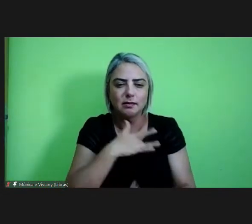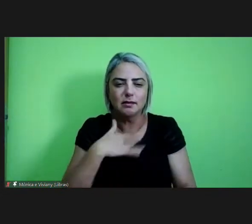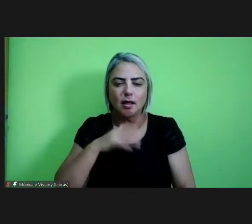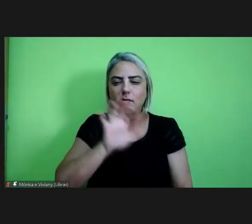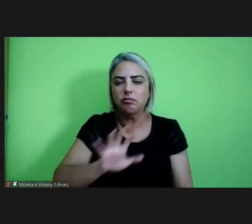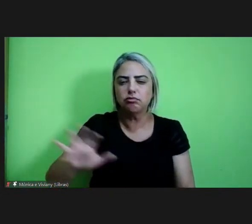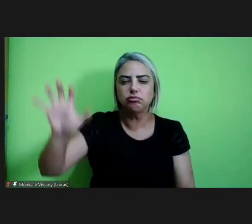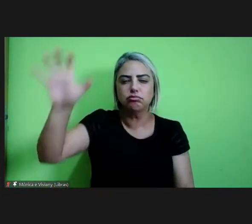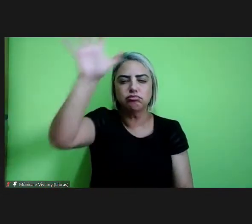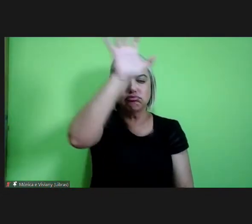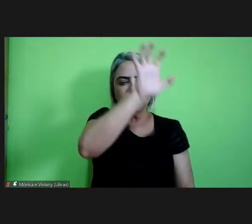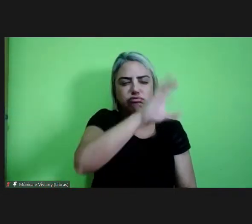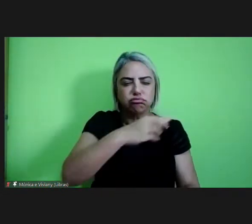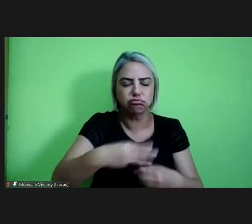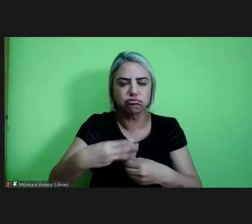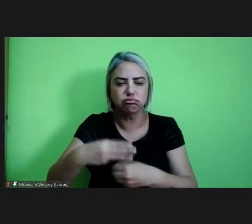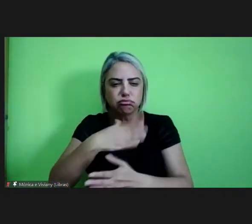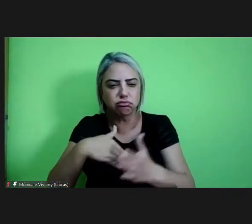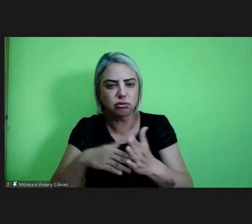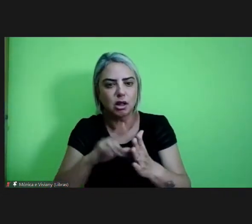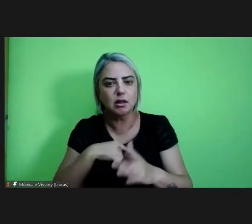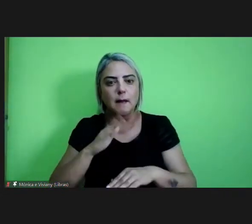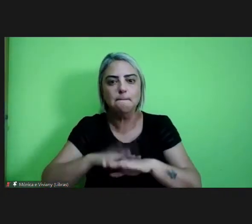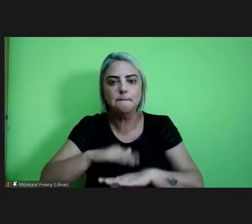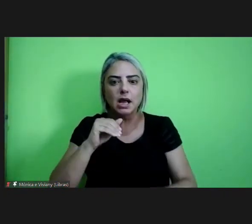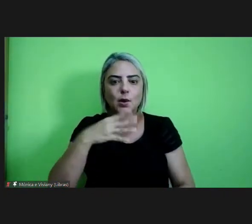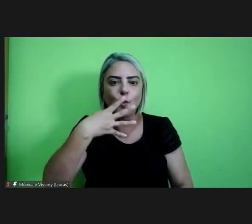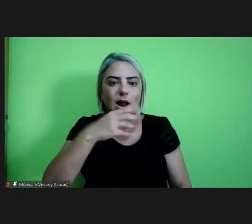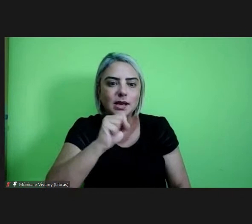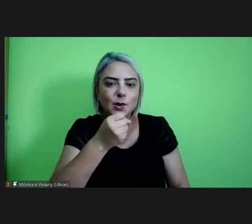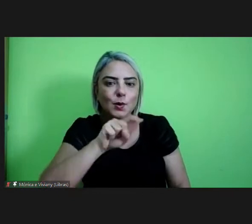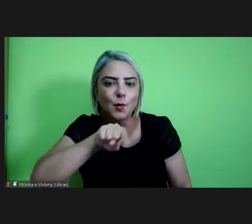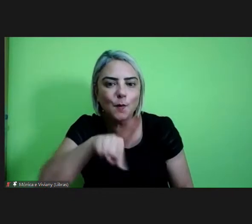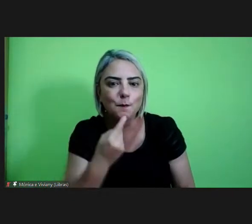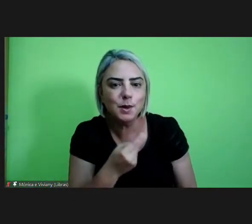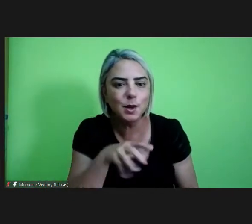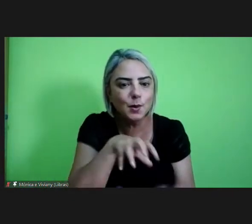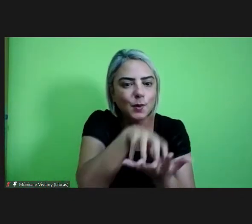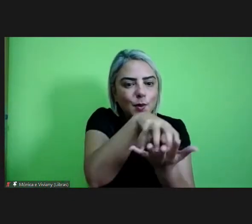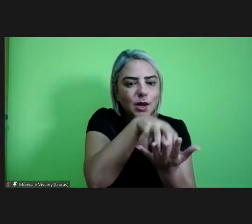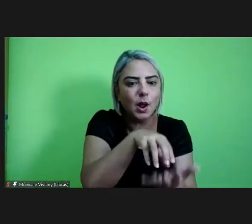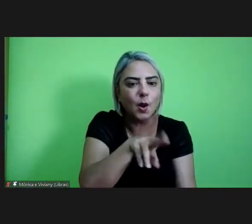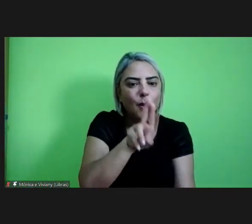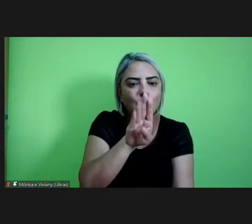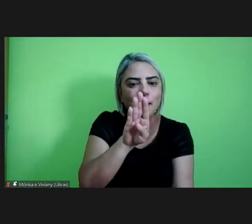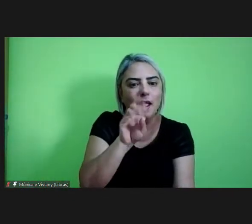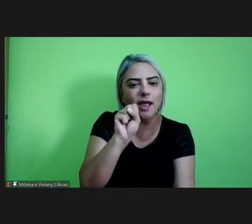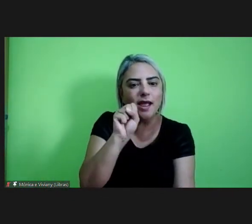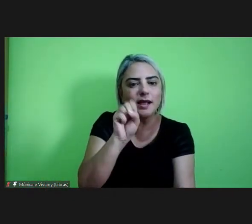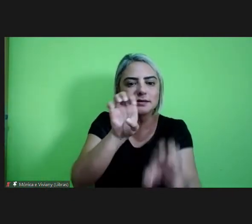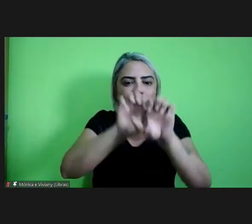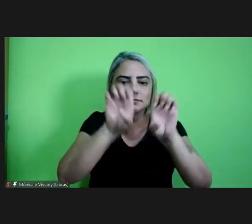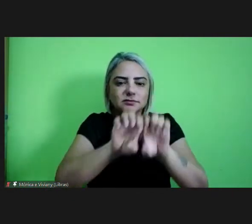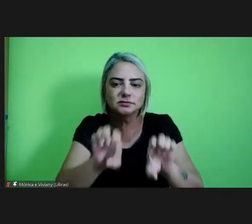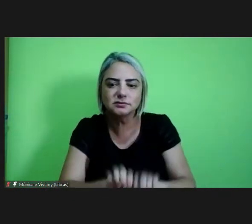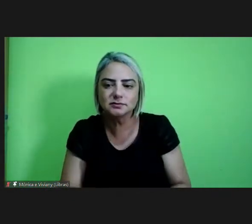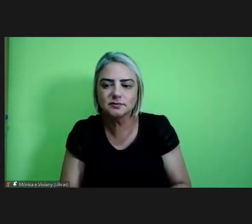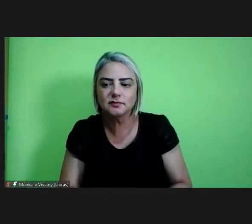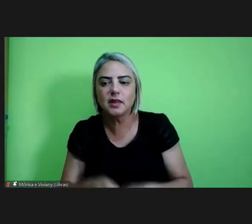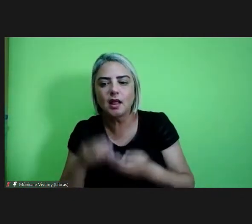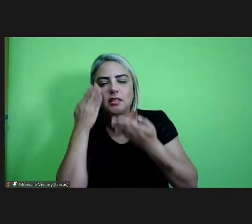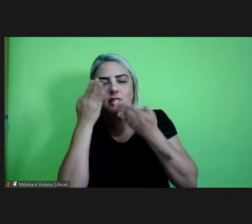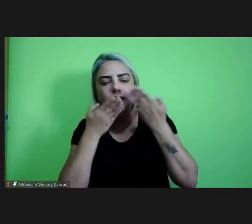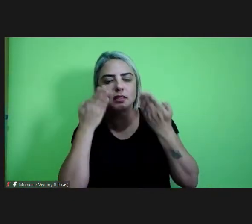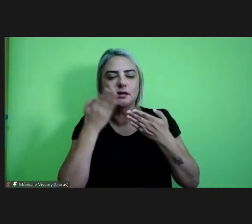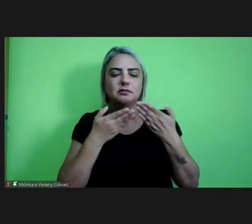of teams now. We have 5,000 municipalities, more than 48,000 basic units. This